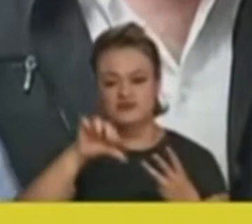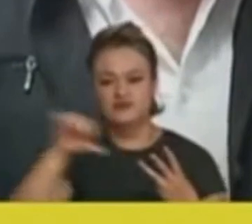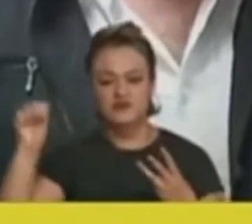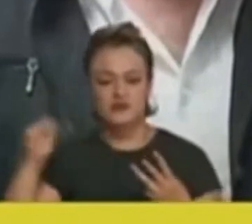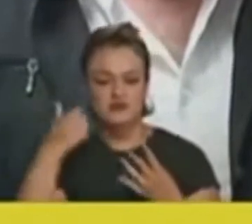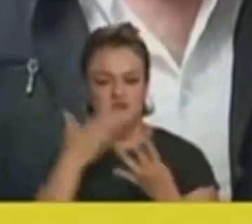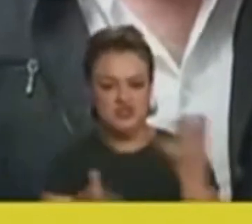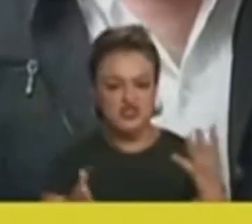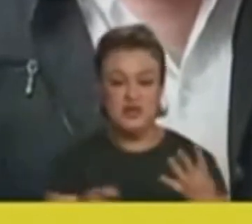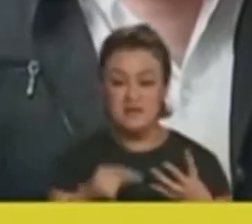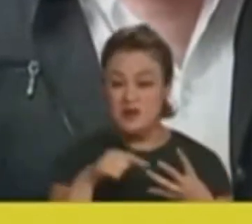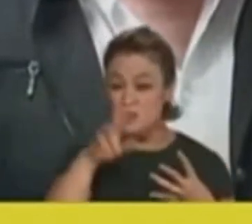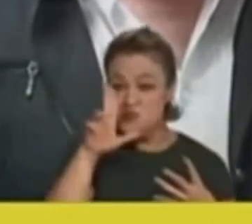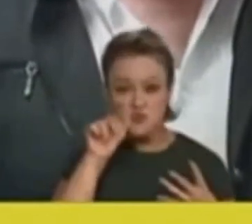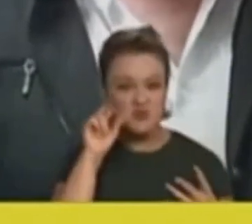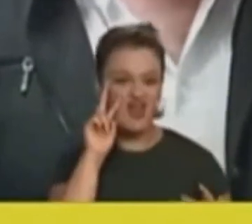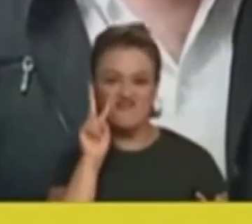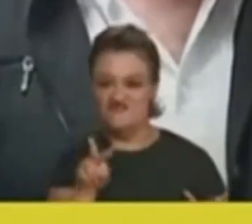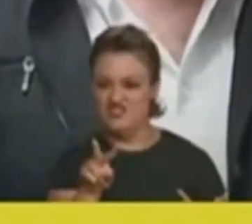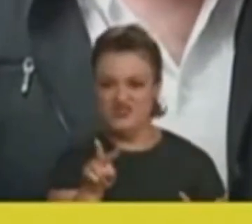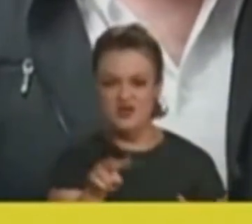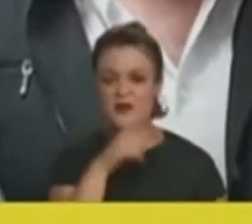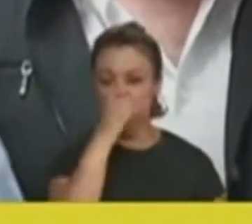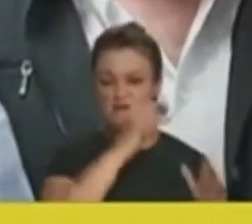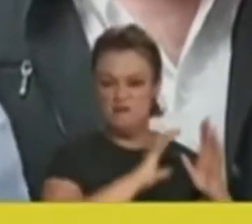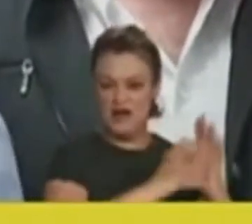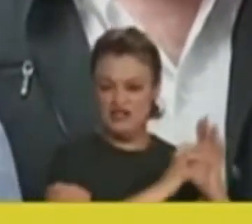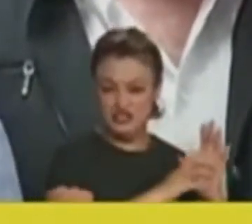of my supporters.